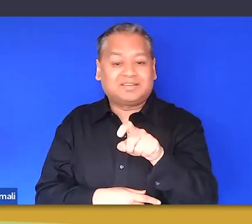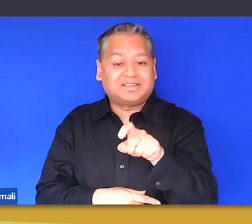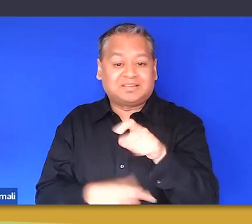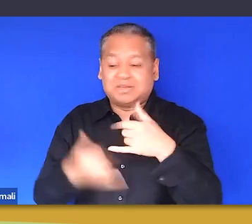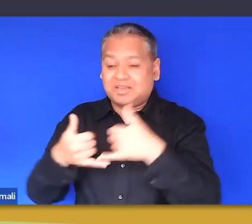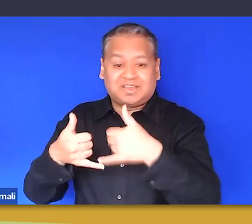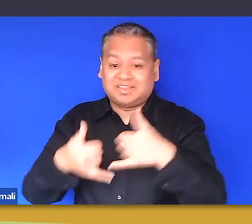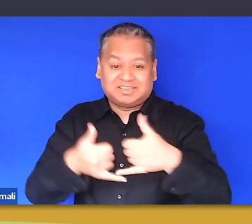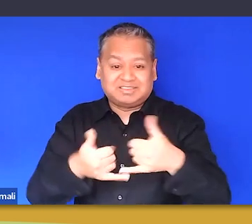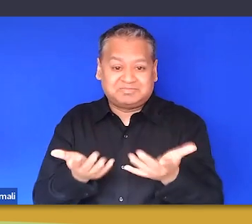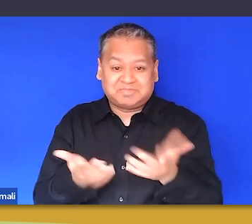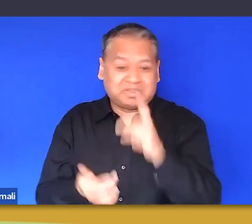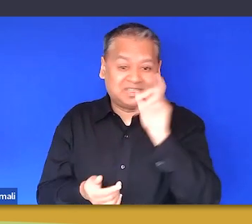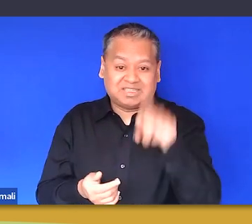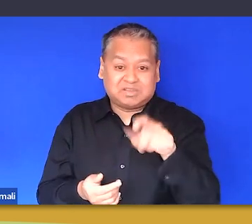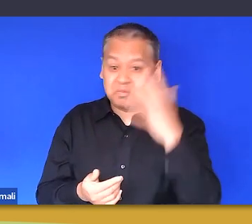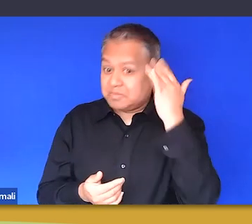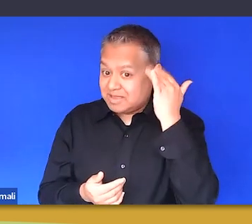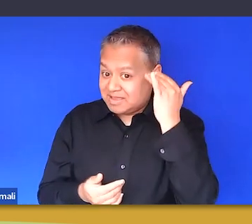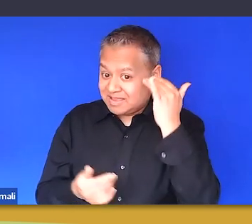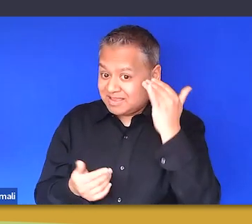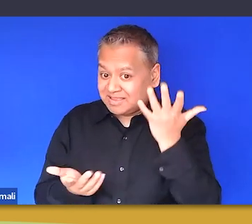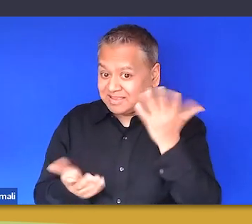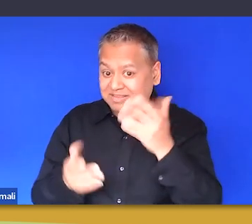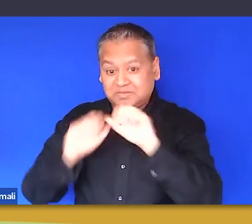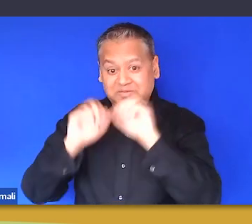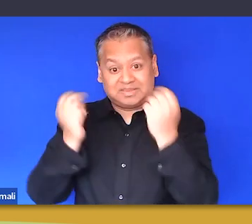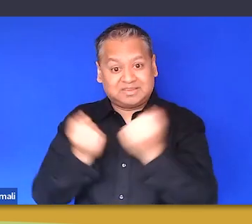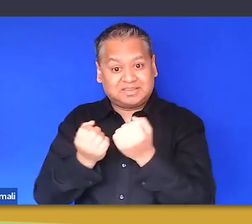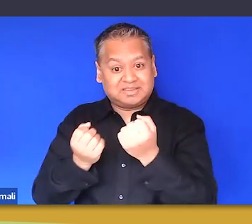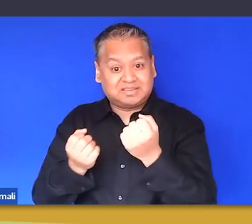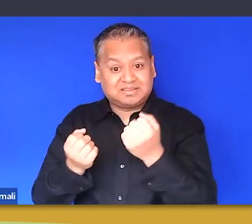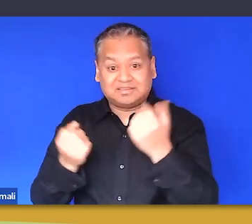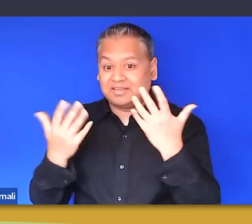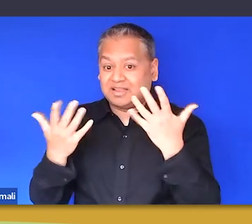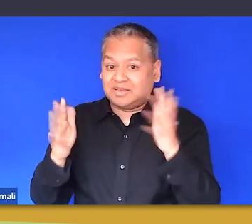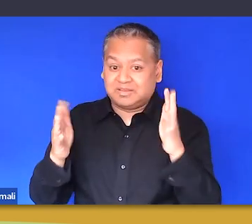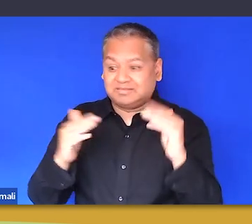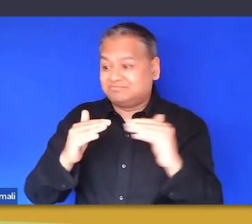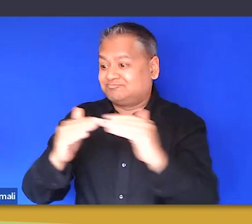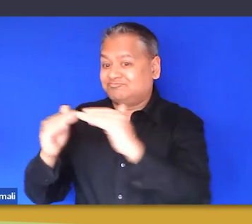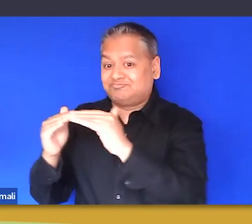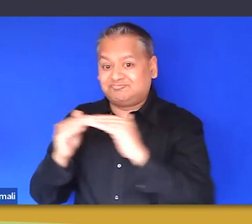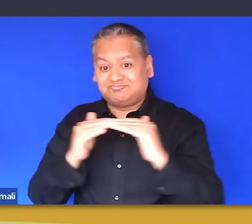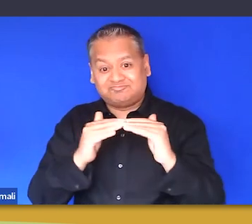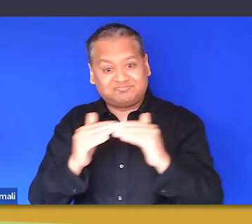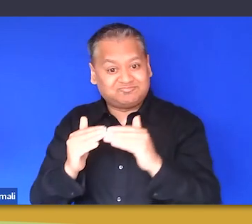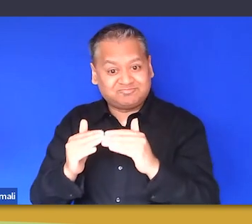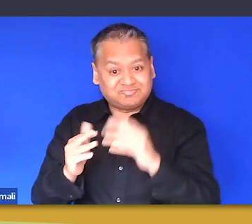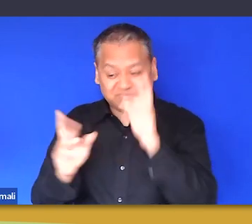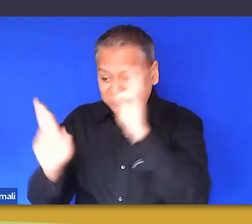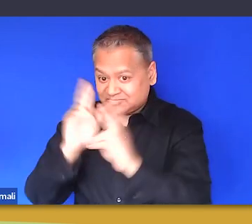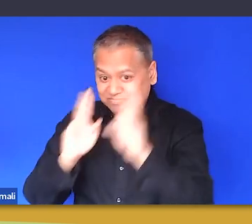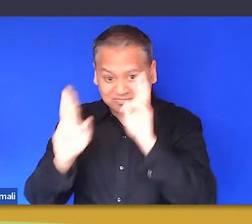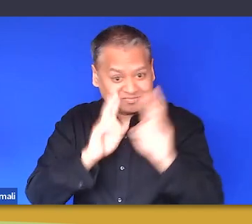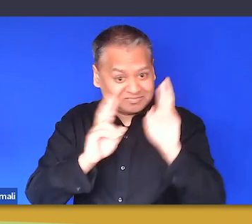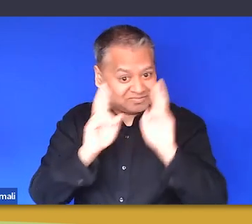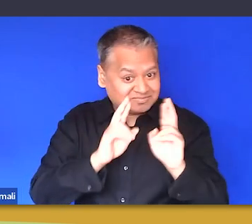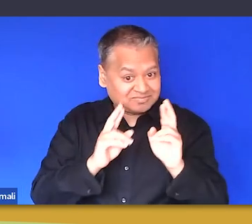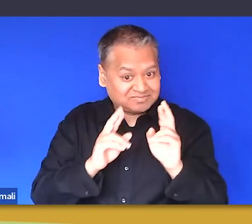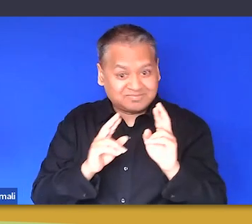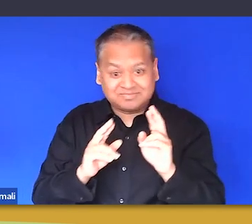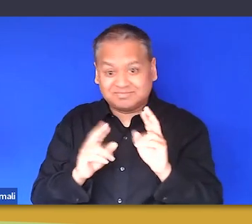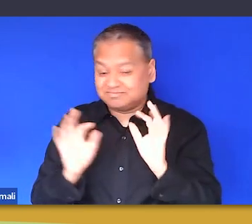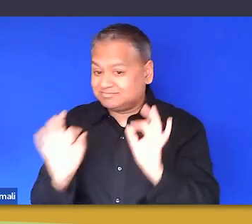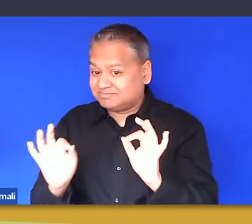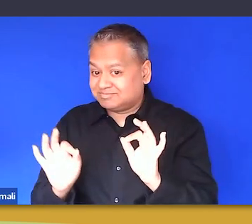we live in a society where everyone, regardless of color, are viewed as being equal. In closing, I hope you join me